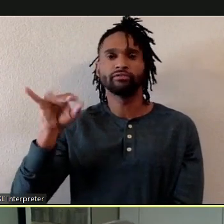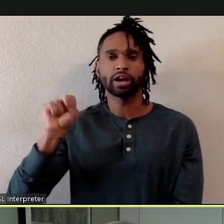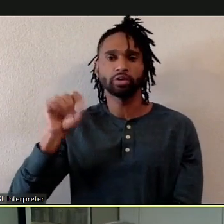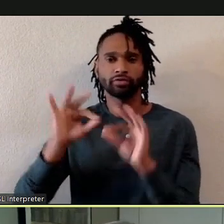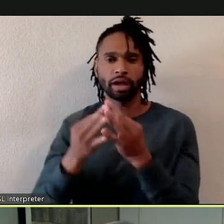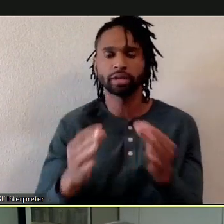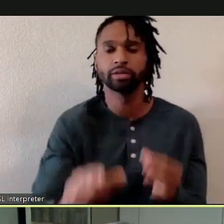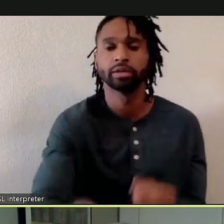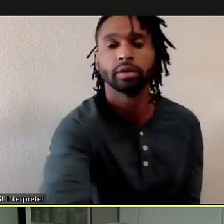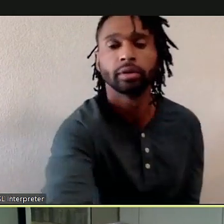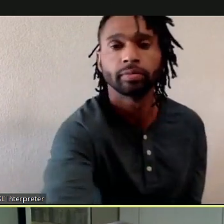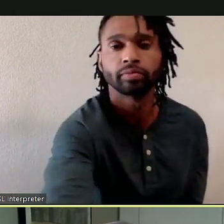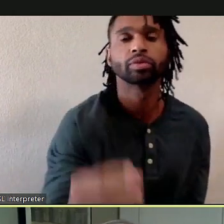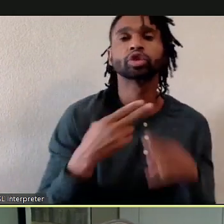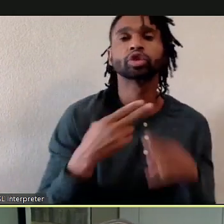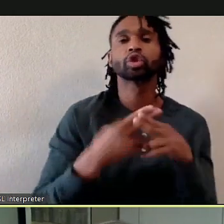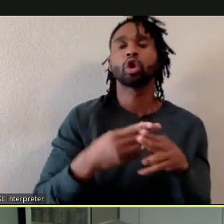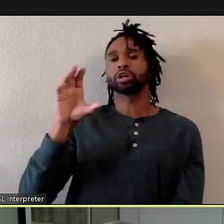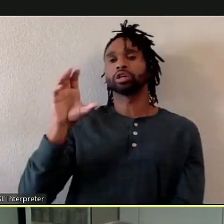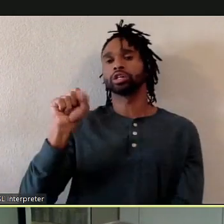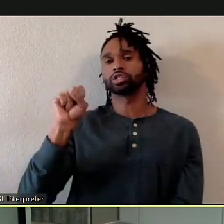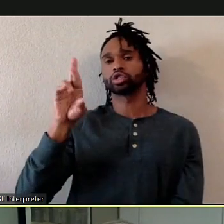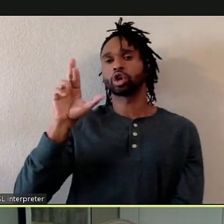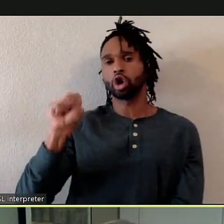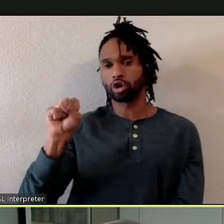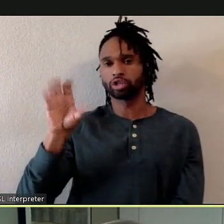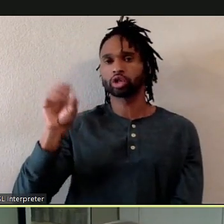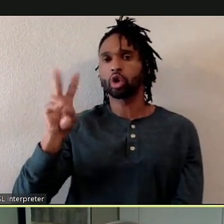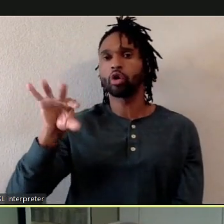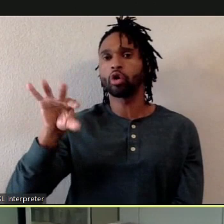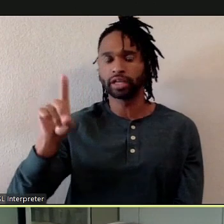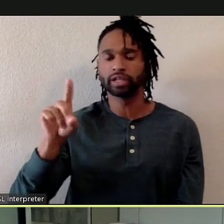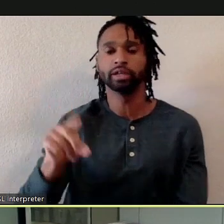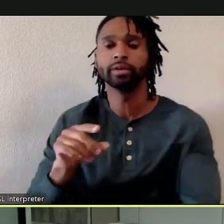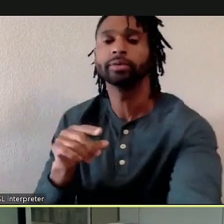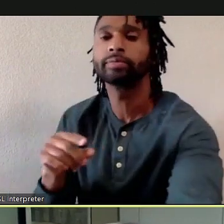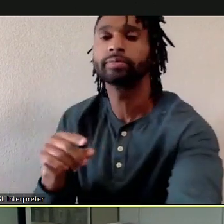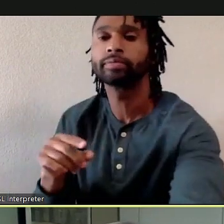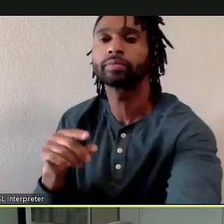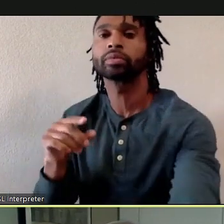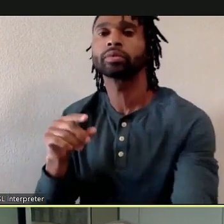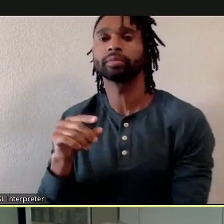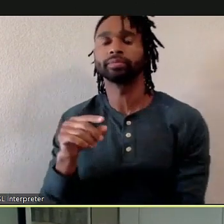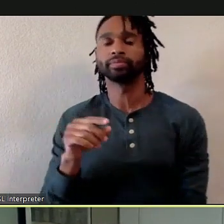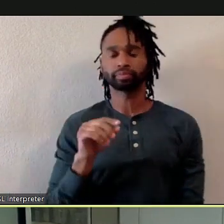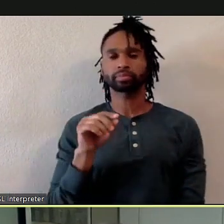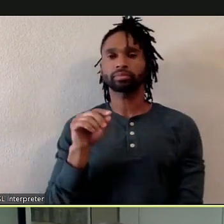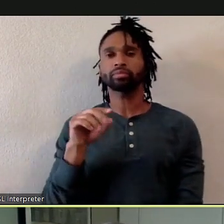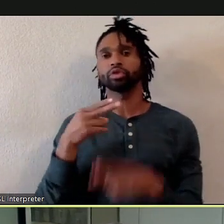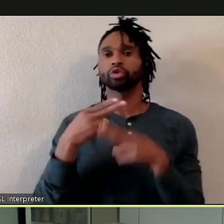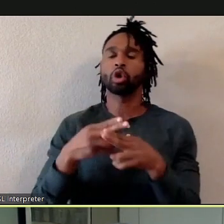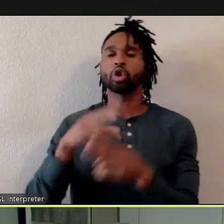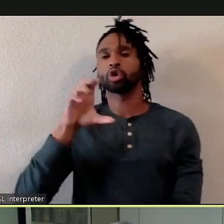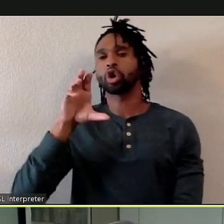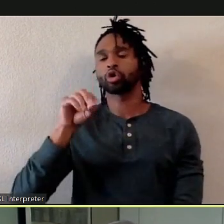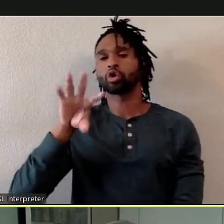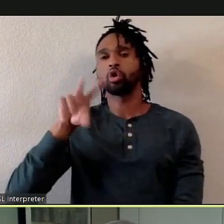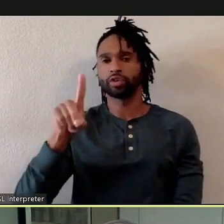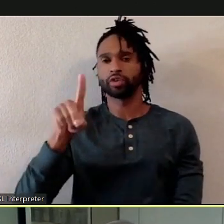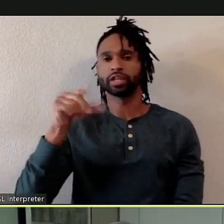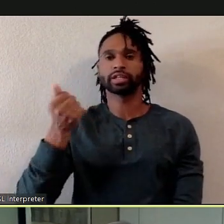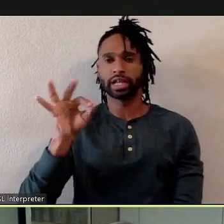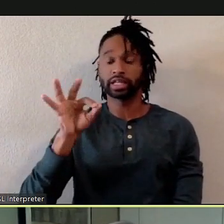called SARS-CoV-2, and the disease it causes is called COVID-19. The virus that causes